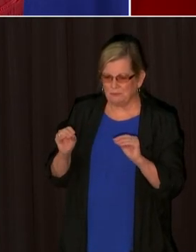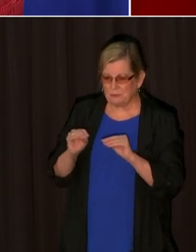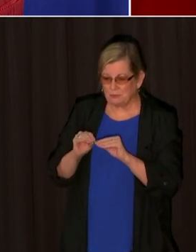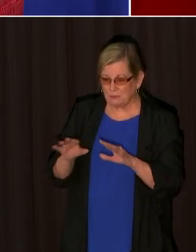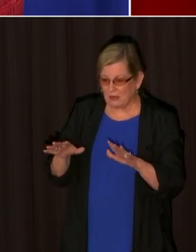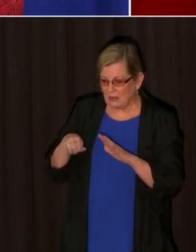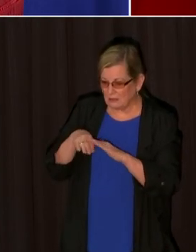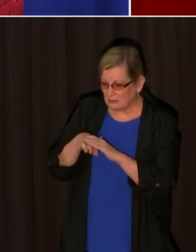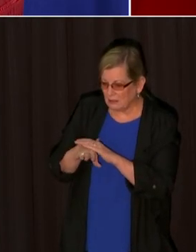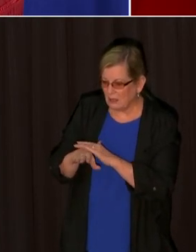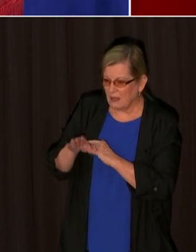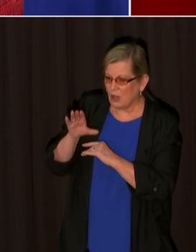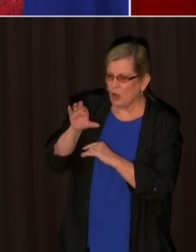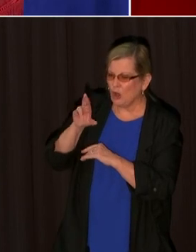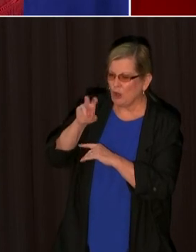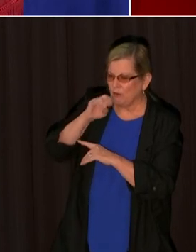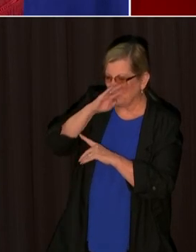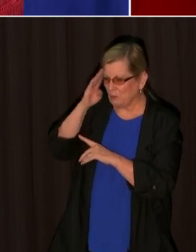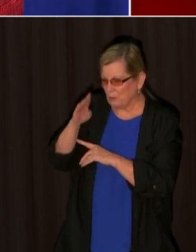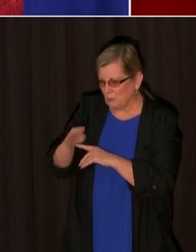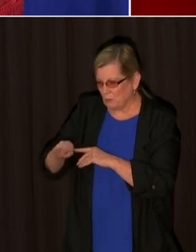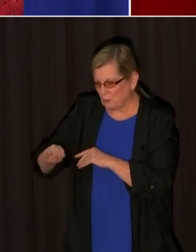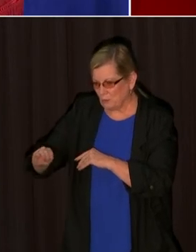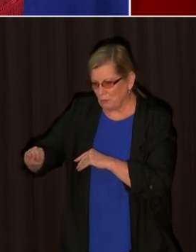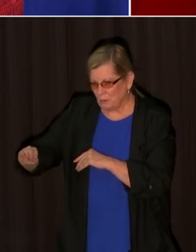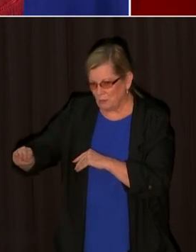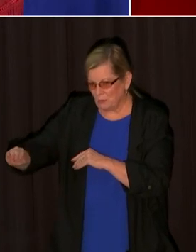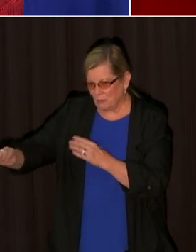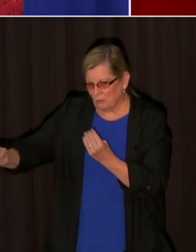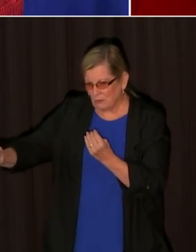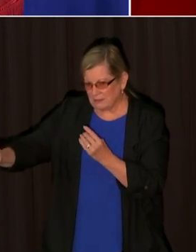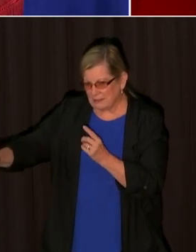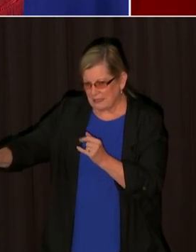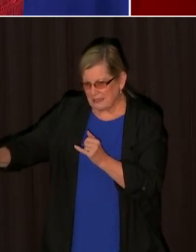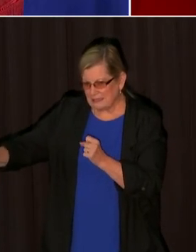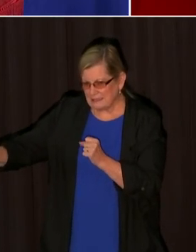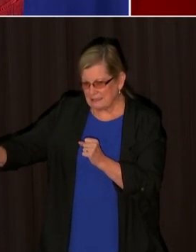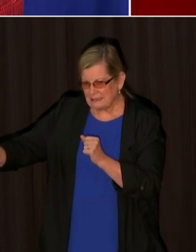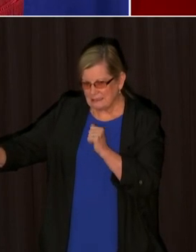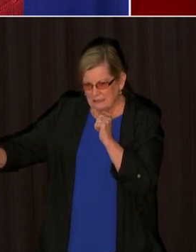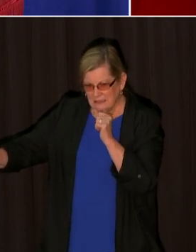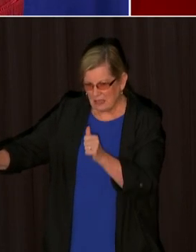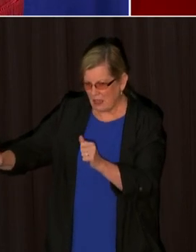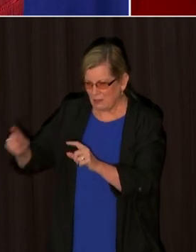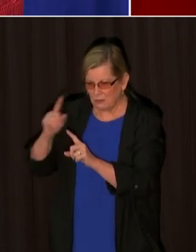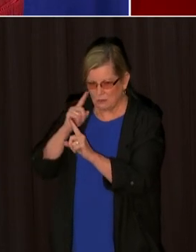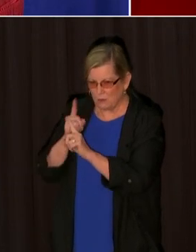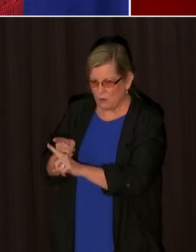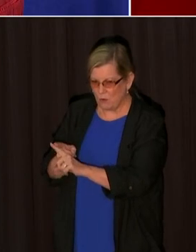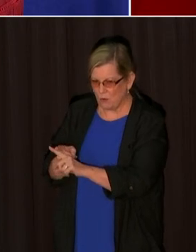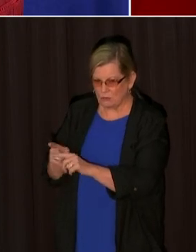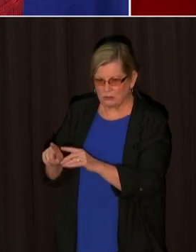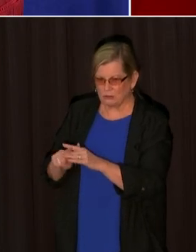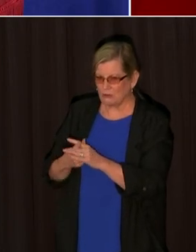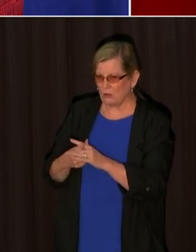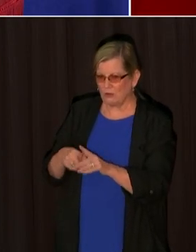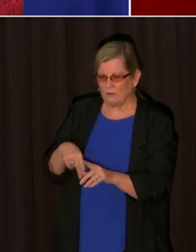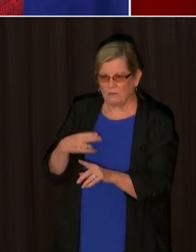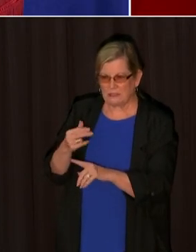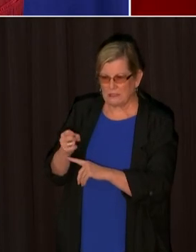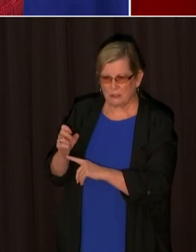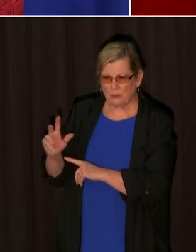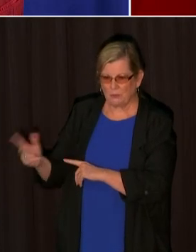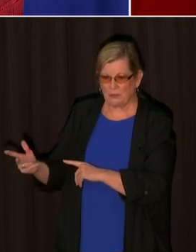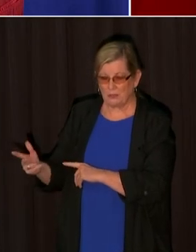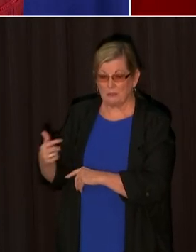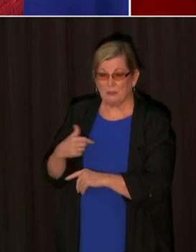to say that that isn't the goalpost for entering phase 3. So if I could ask Dr.